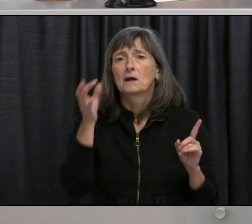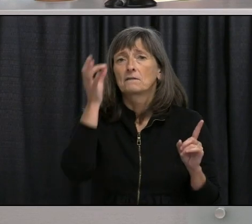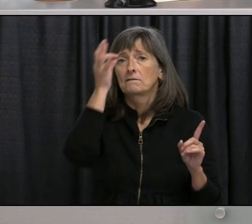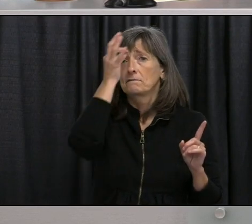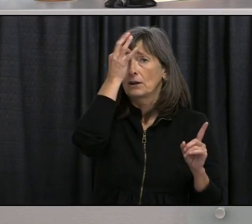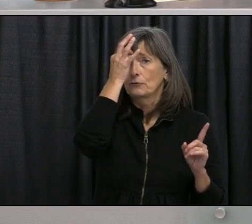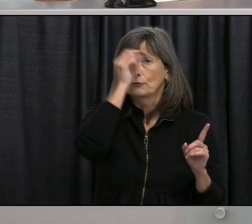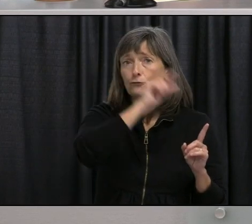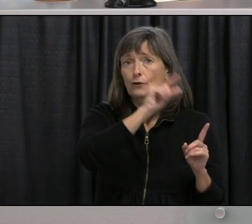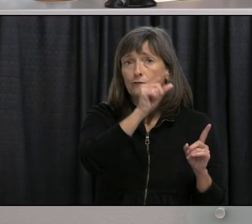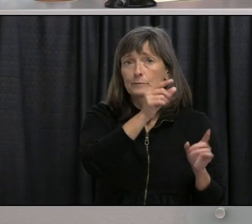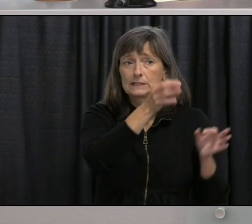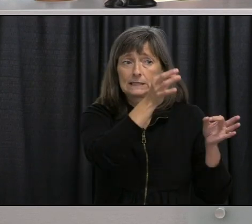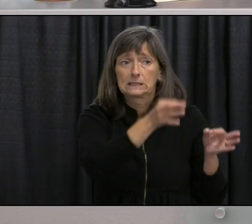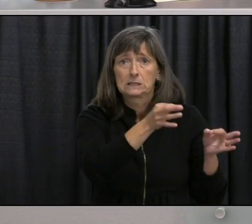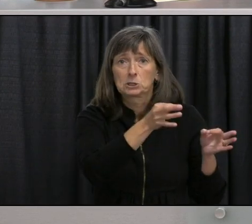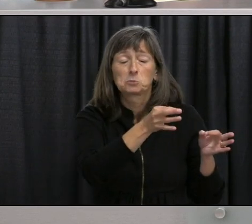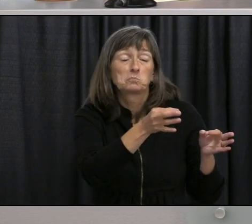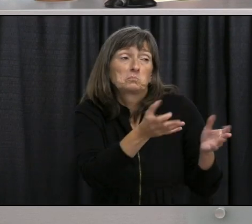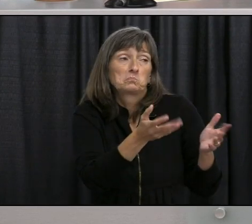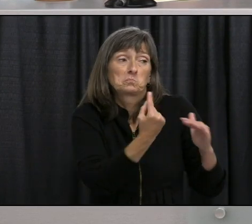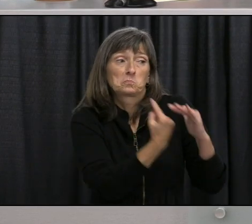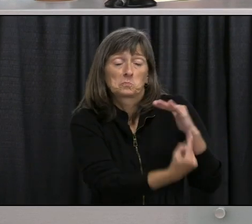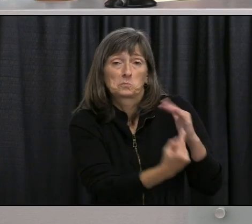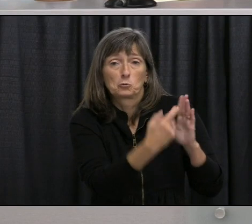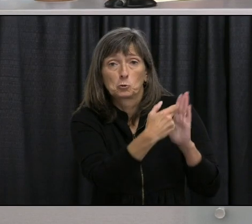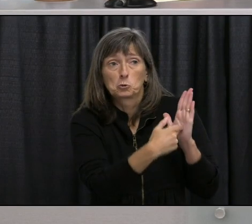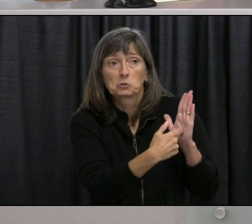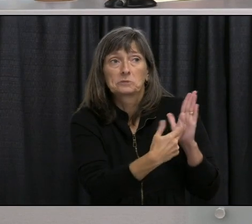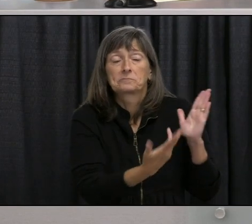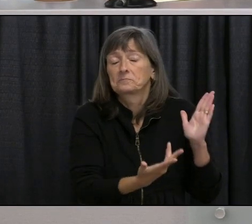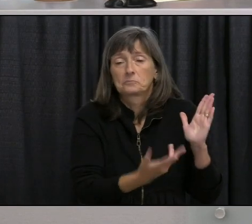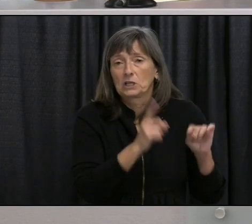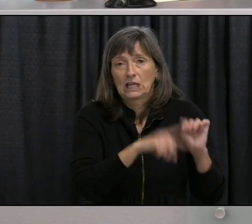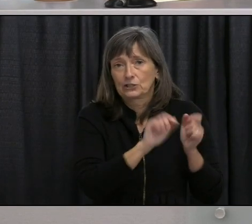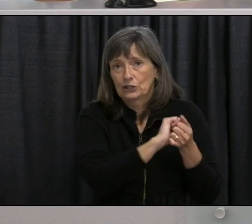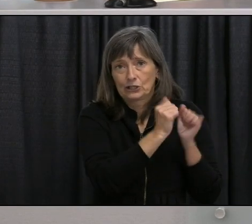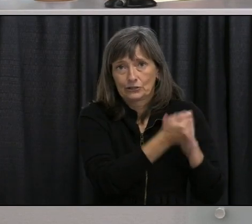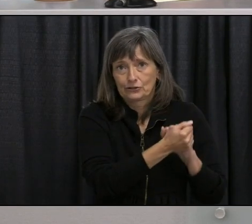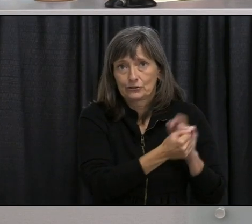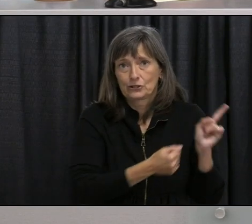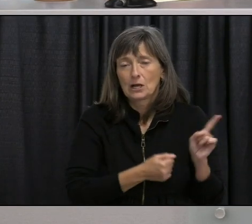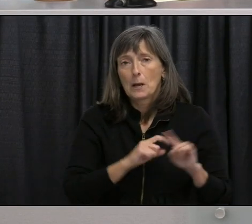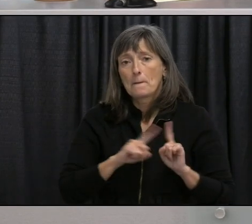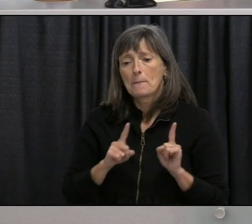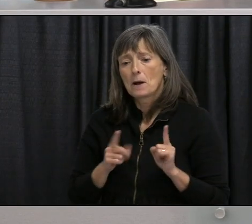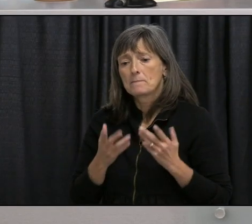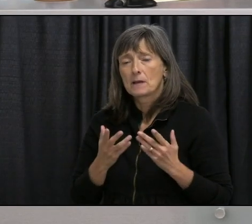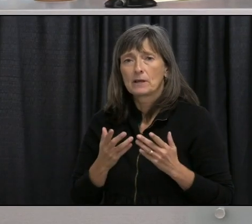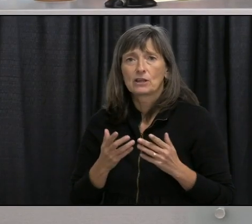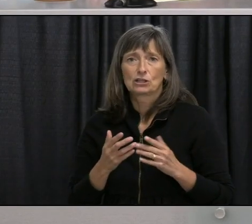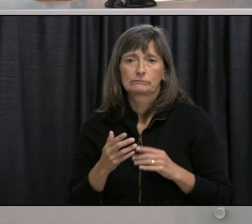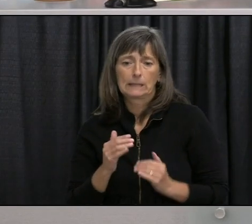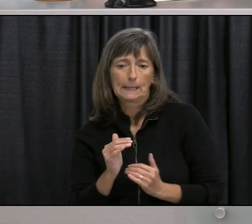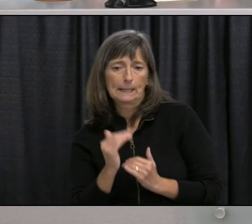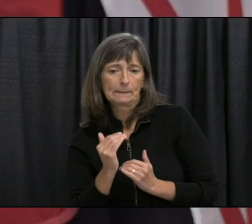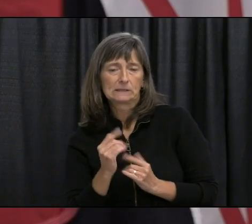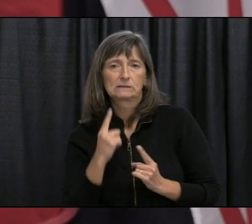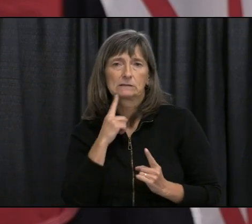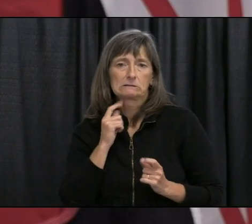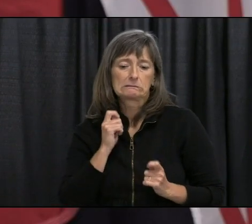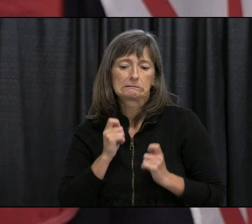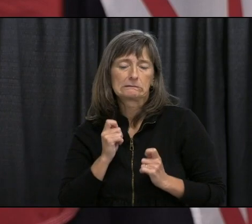can add its own restrictions. What, if any, restrictions has the province added to international work? From the point